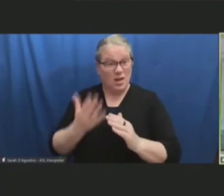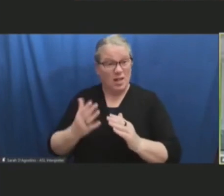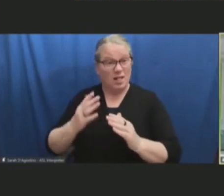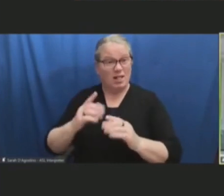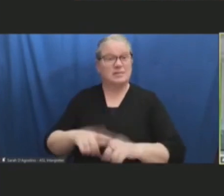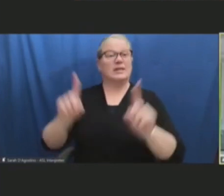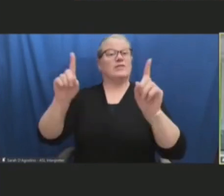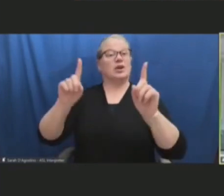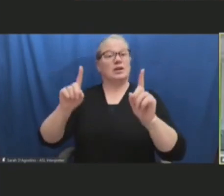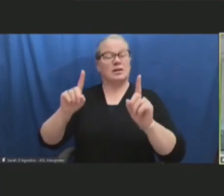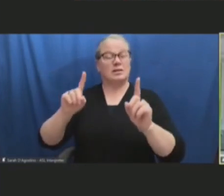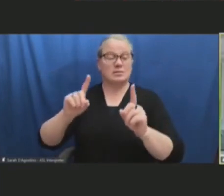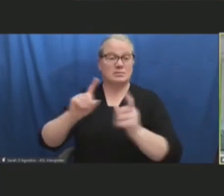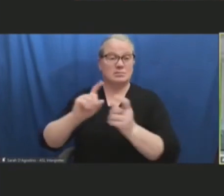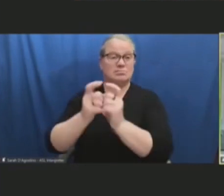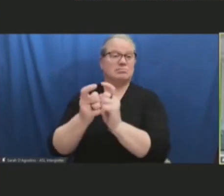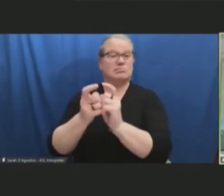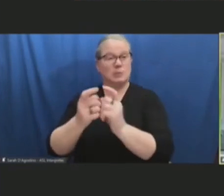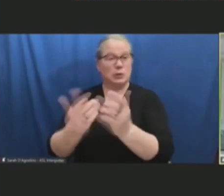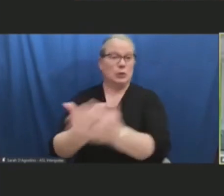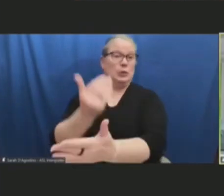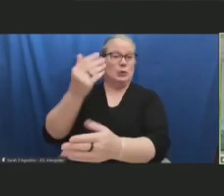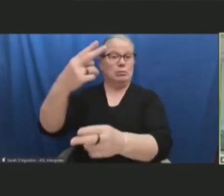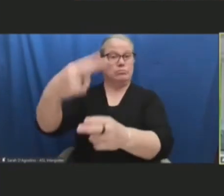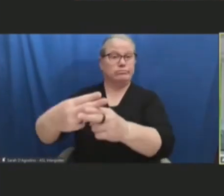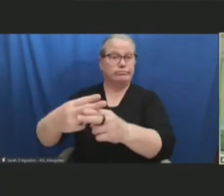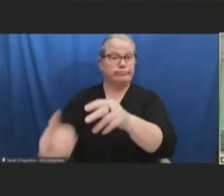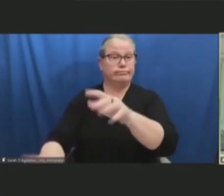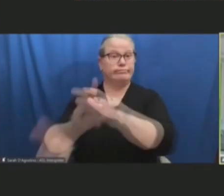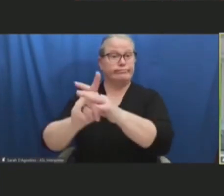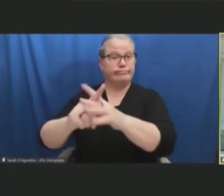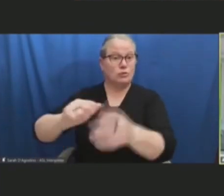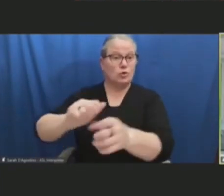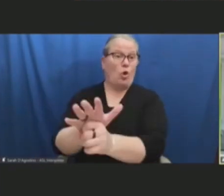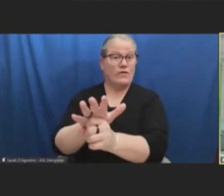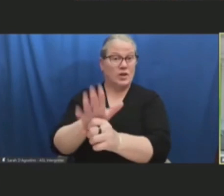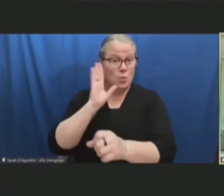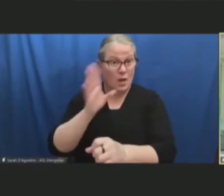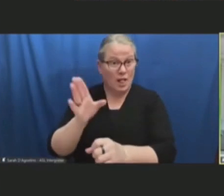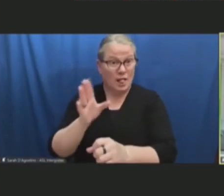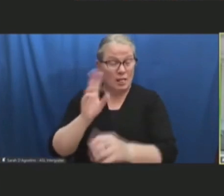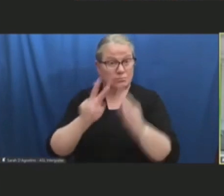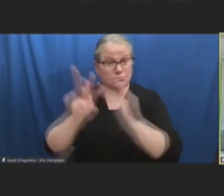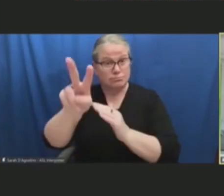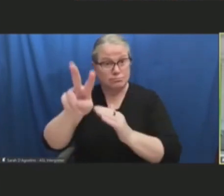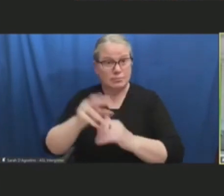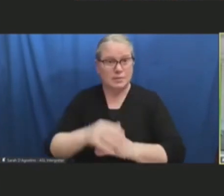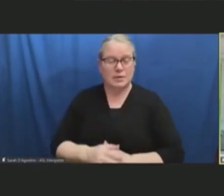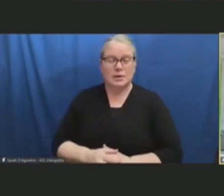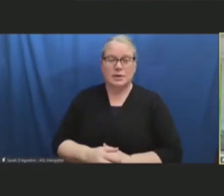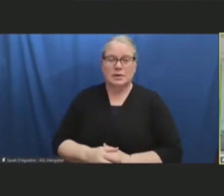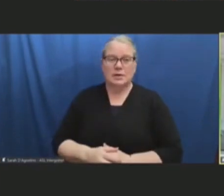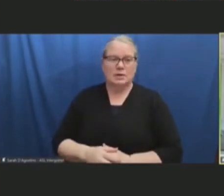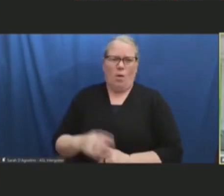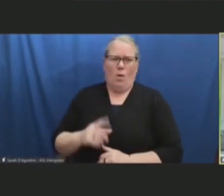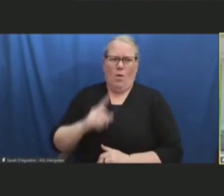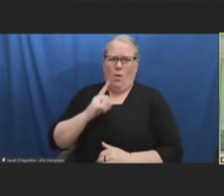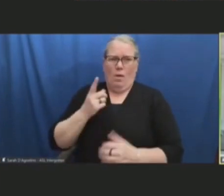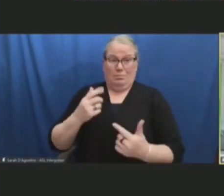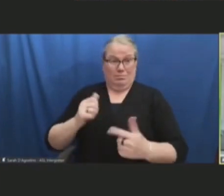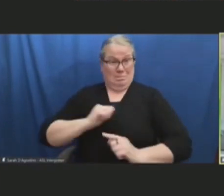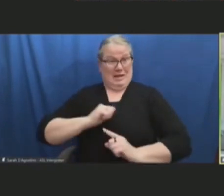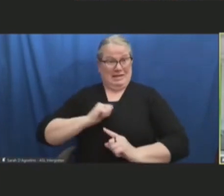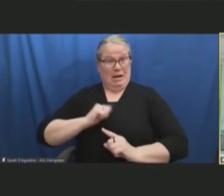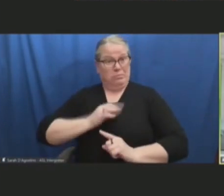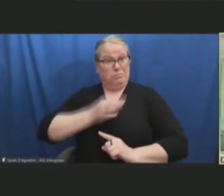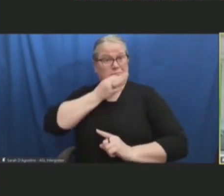I'm not very good at predicting, and I'm sure that Omicron is not the last variant that we are going to see,